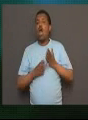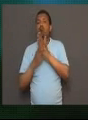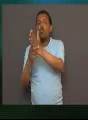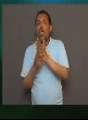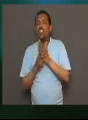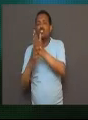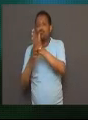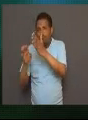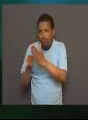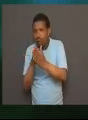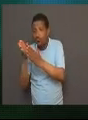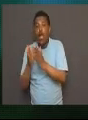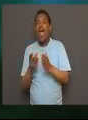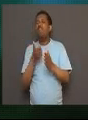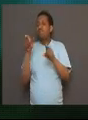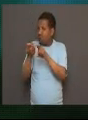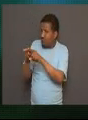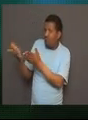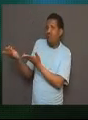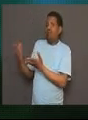transportation costs, and so on.